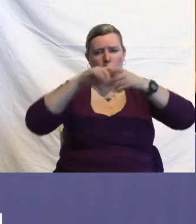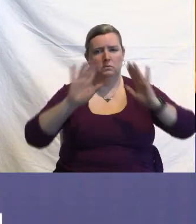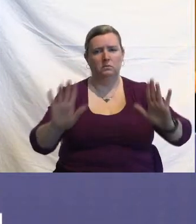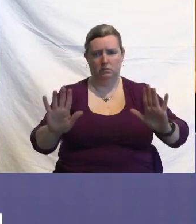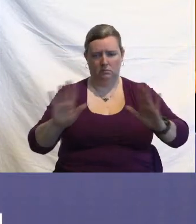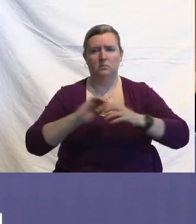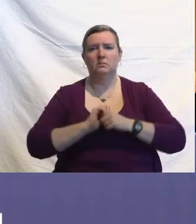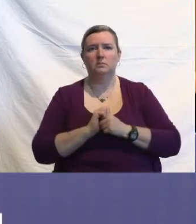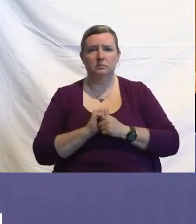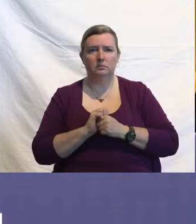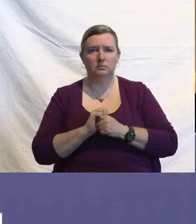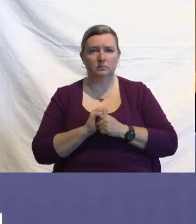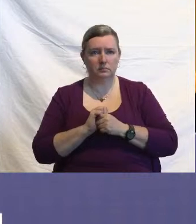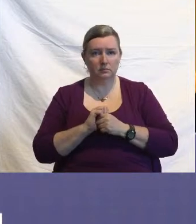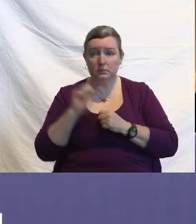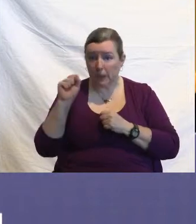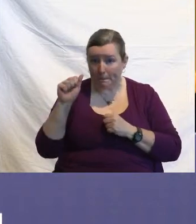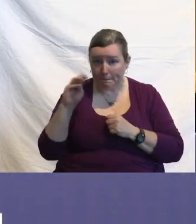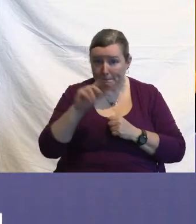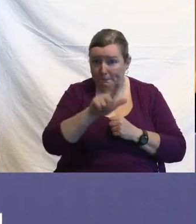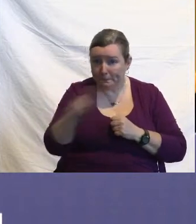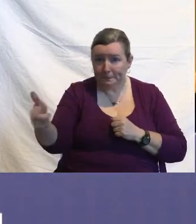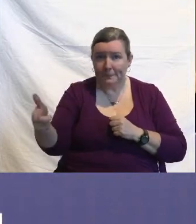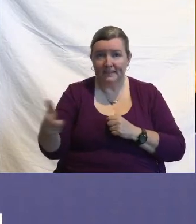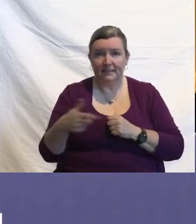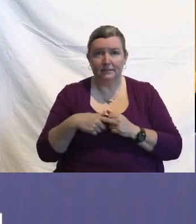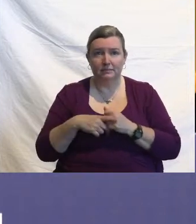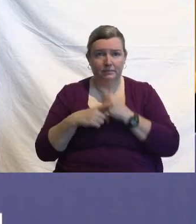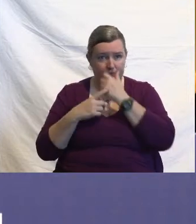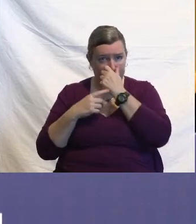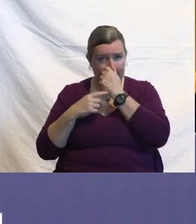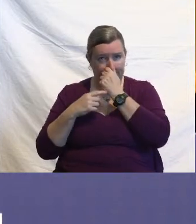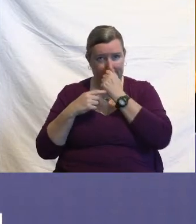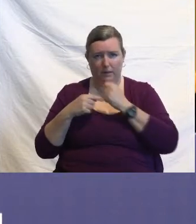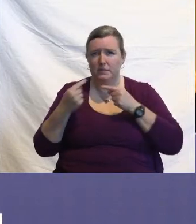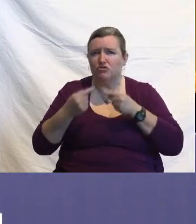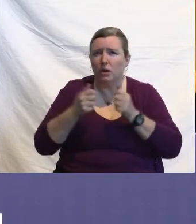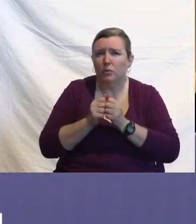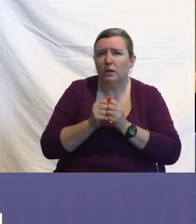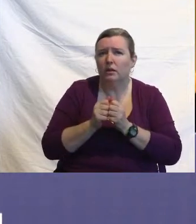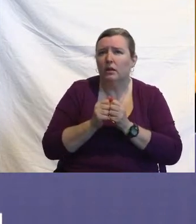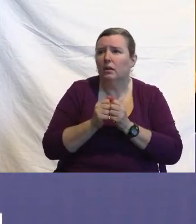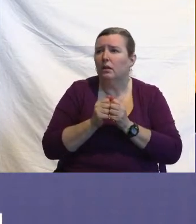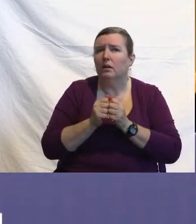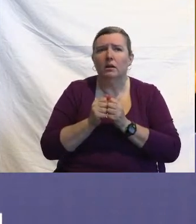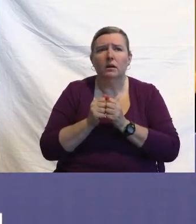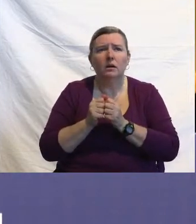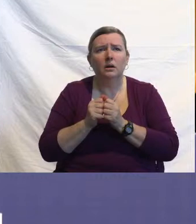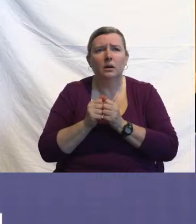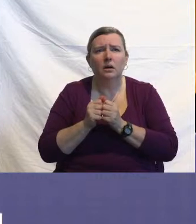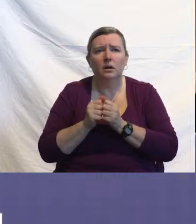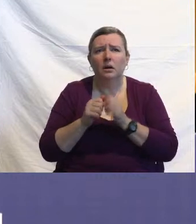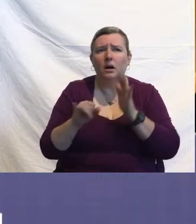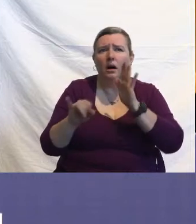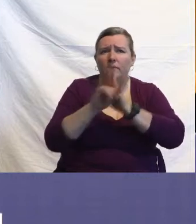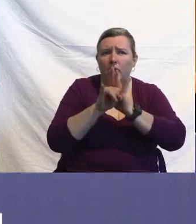that you? Sam, I'm having trouble, I have to admit to you, with masking. I apologize. It's all right. Facial recognition has gone